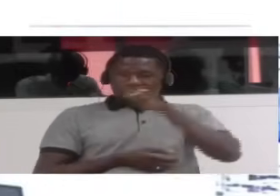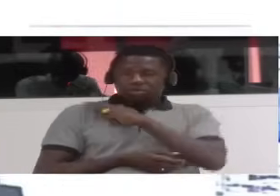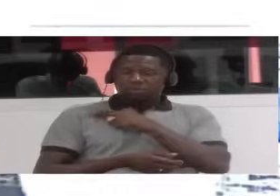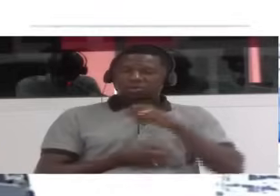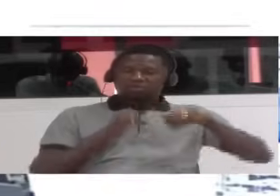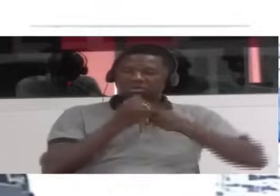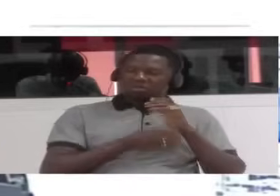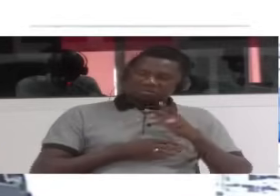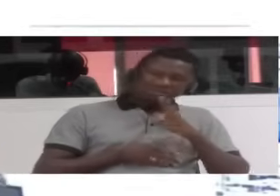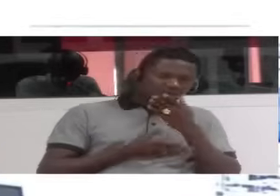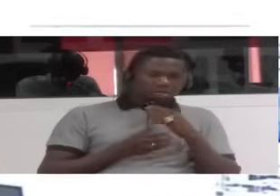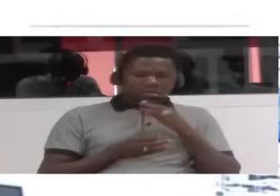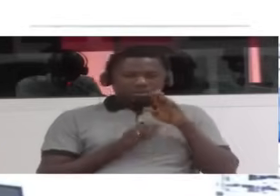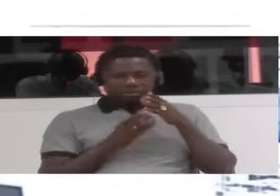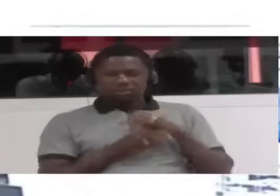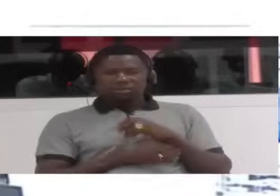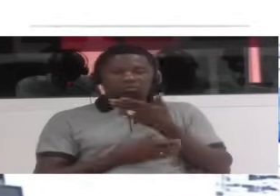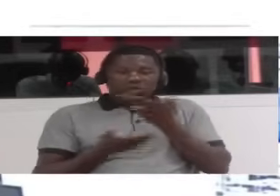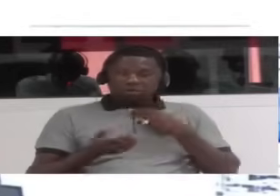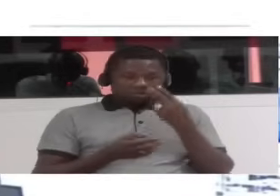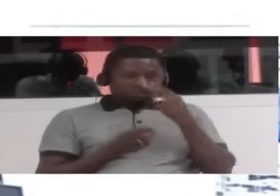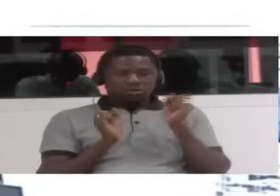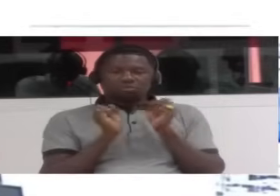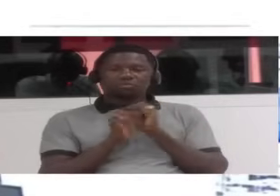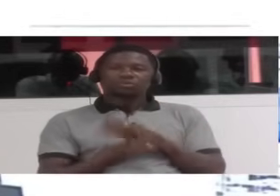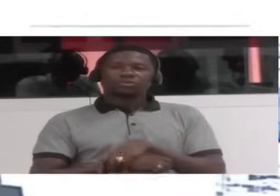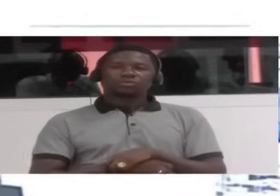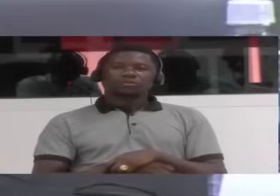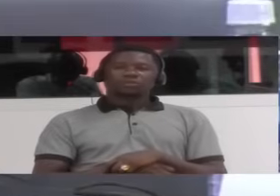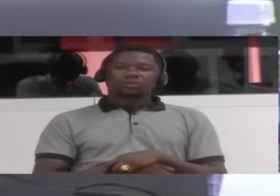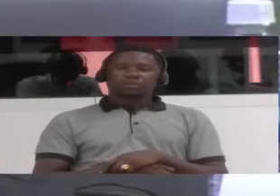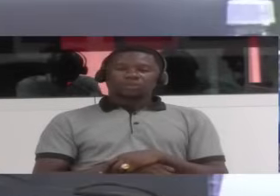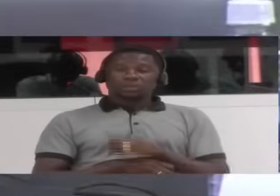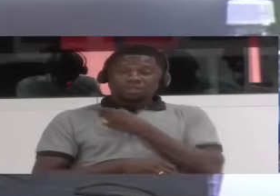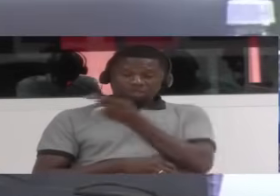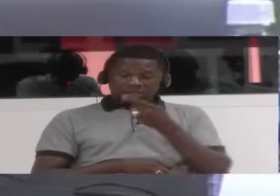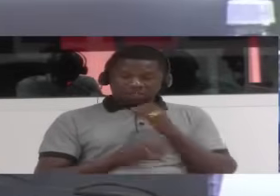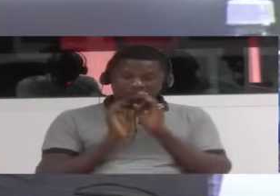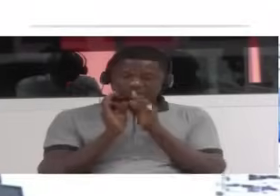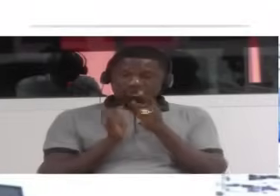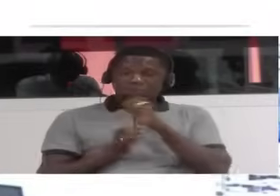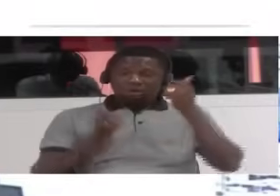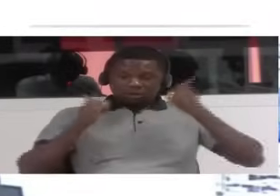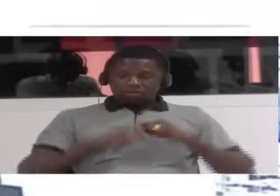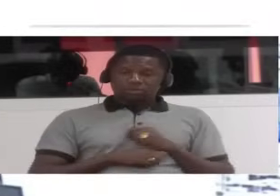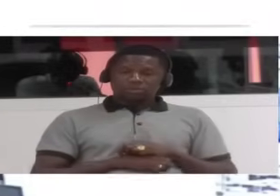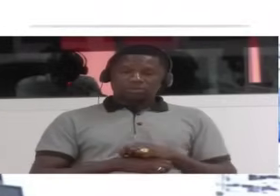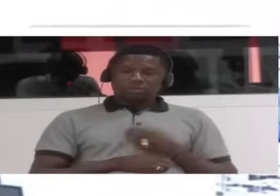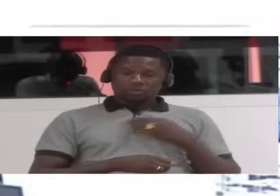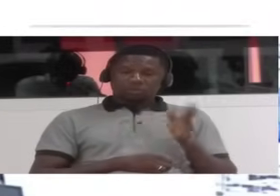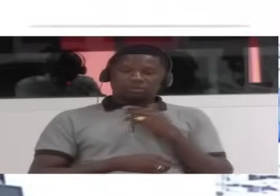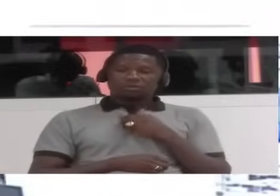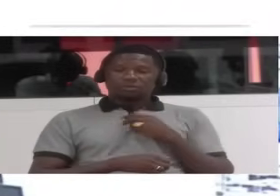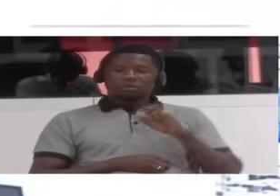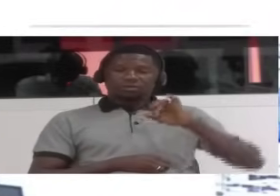excuse. That is why you didn't see me. Did they tell you what happened in your absence? And he told me that we went for Jasacha,